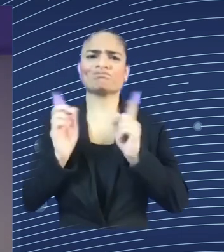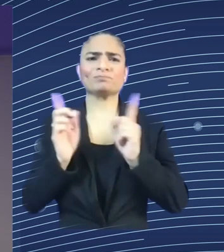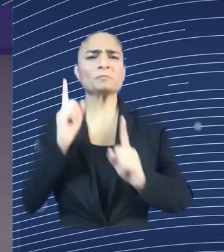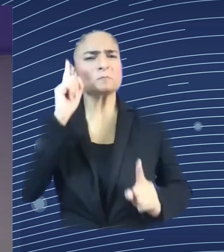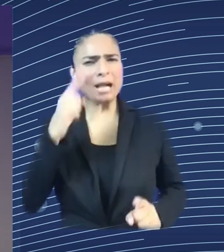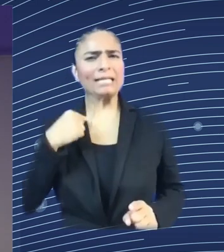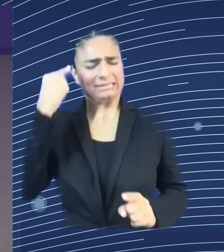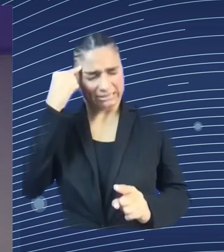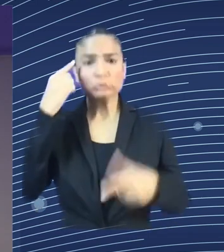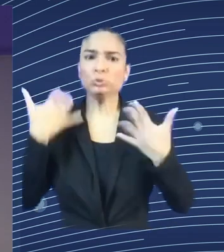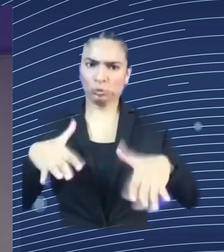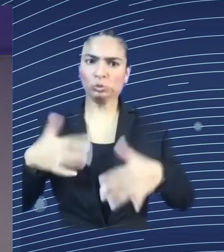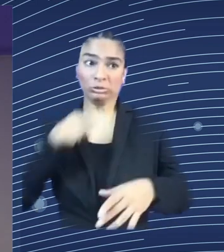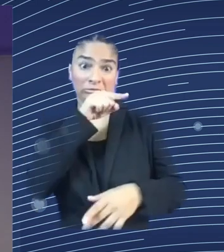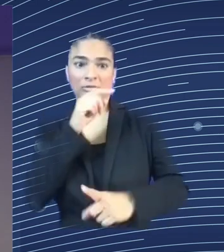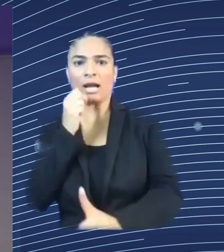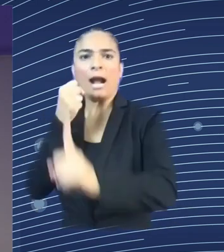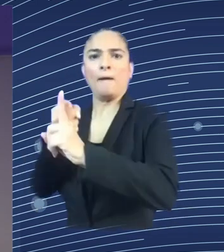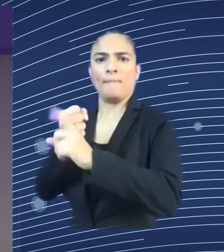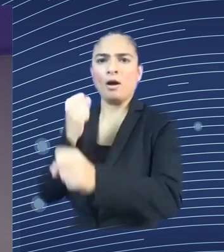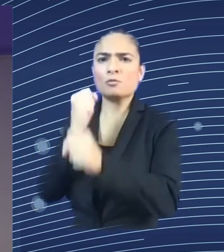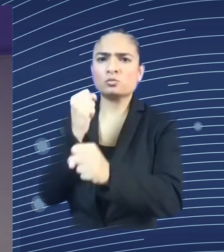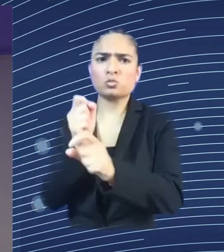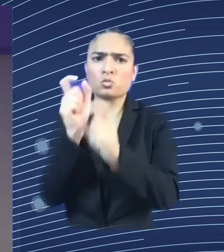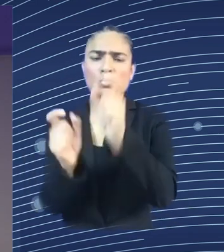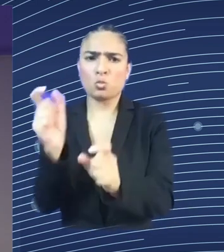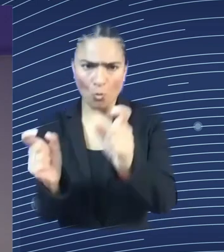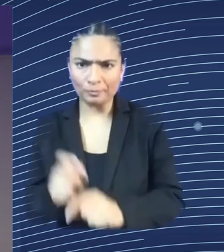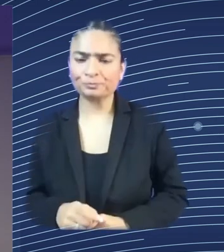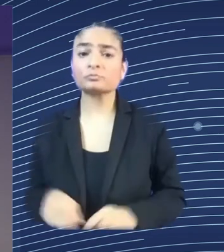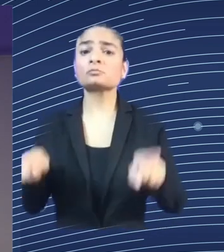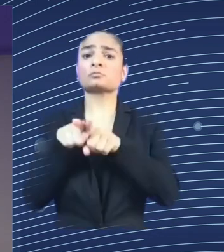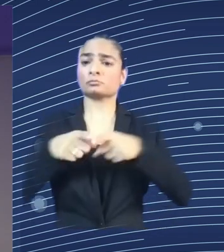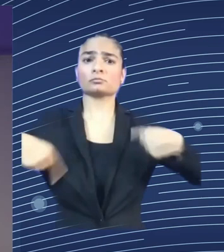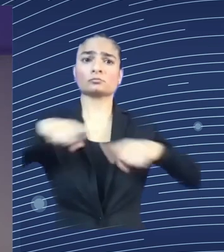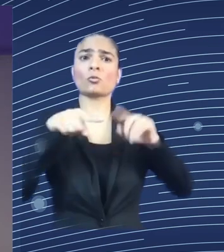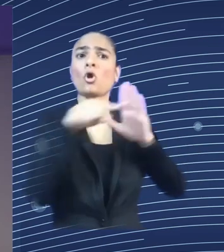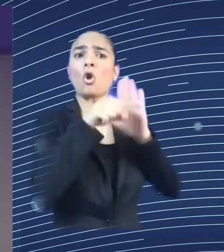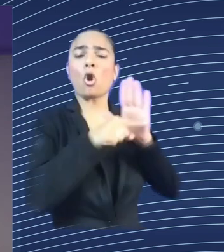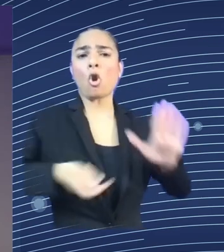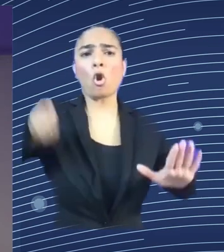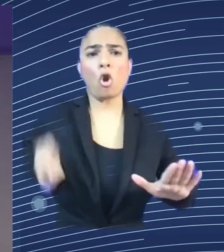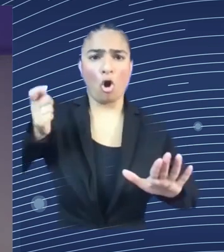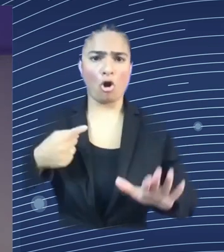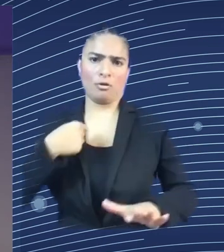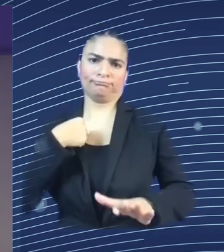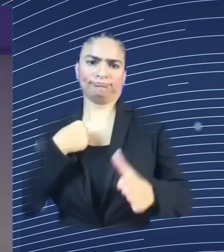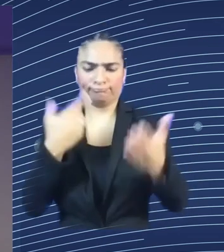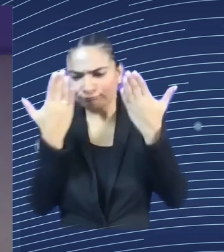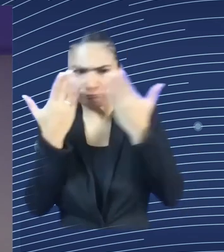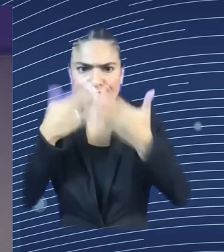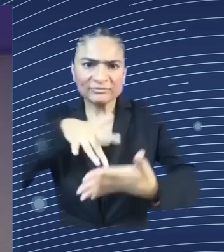seen lots of different use cases where we could indeed apply AI. But I'm not sure if it's